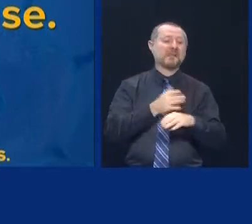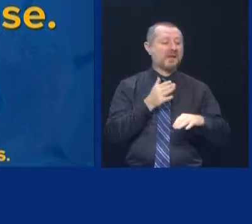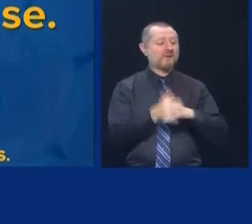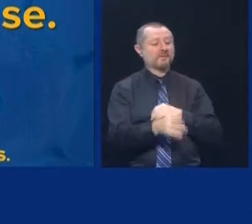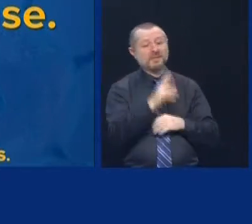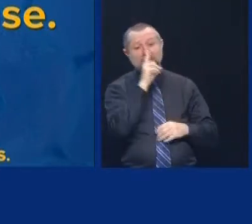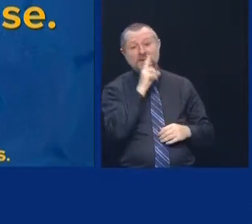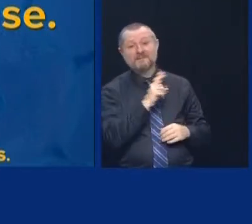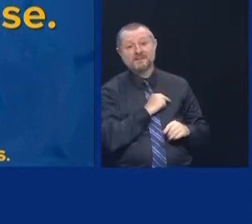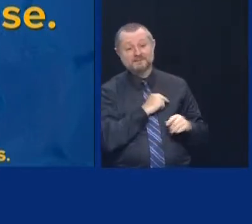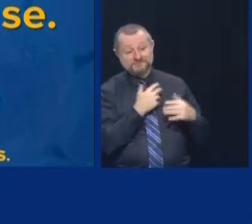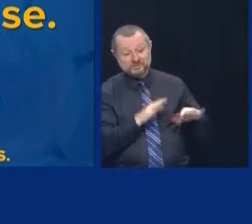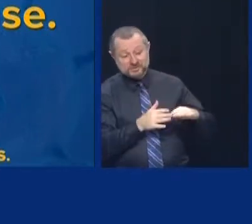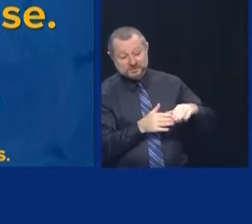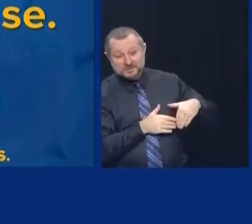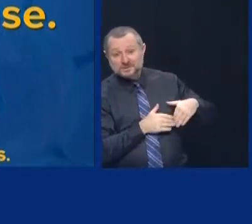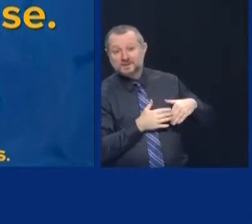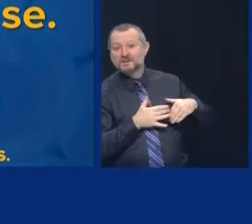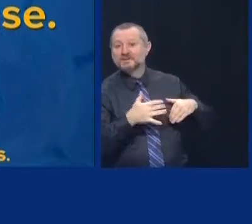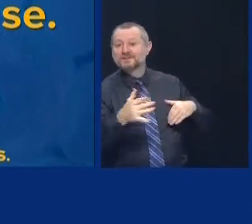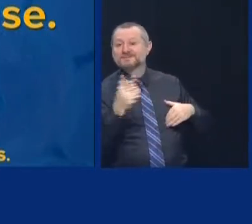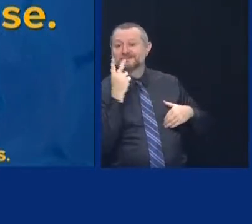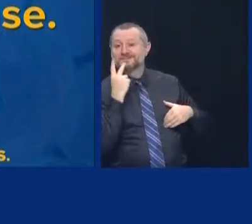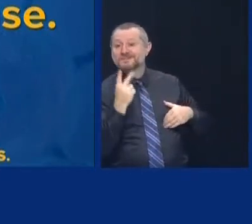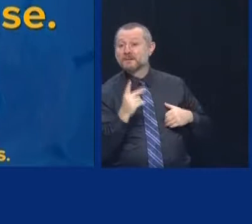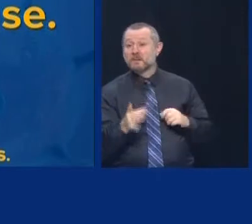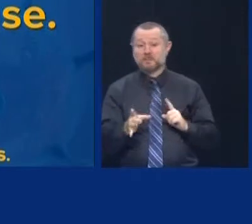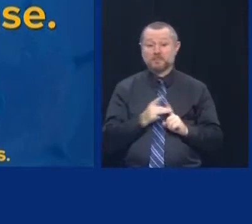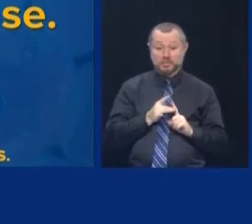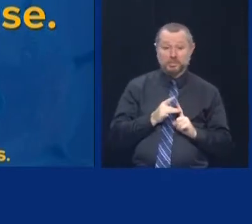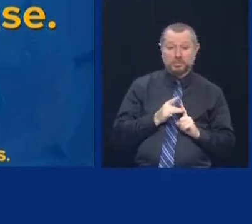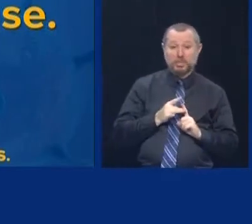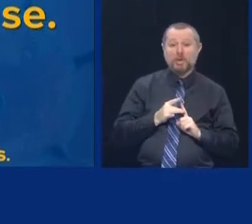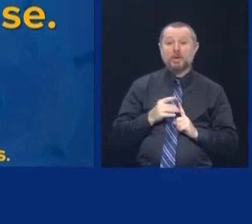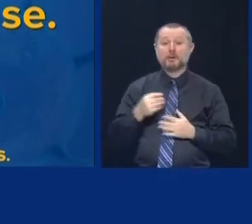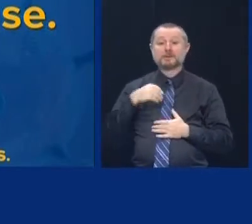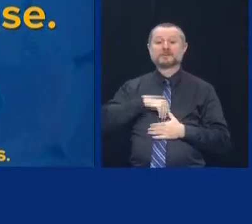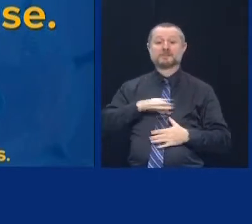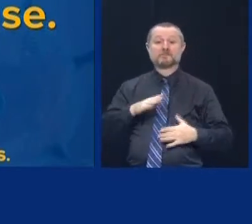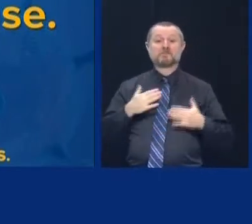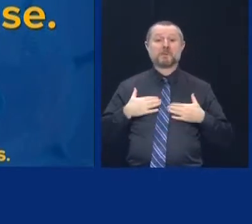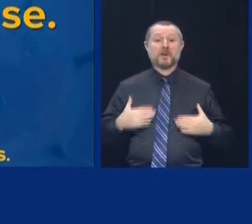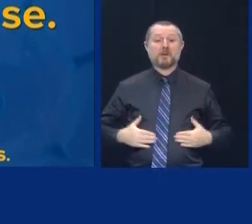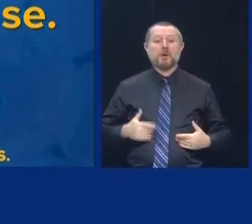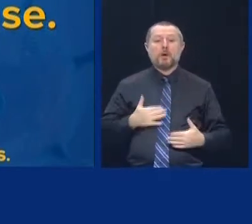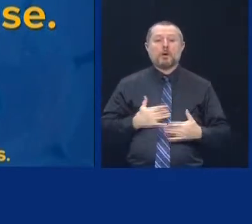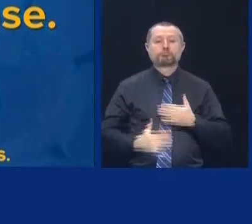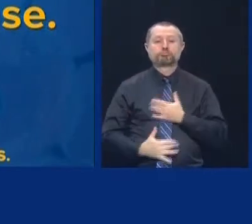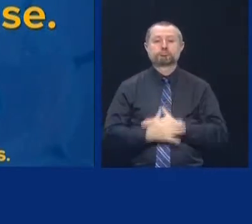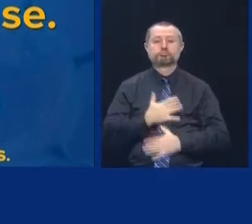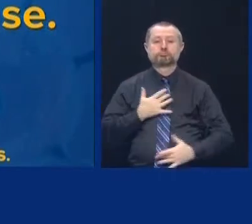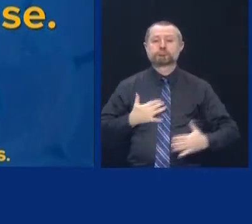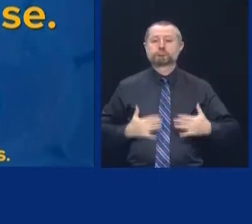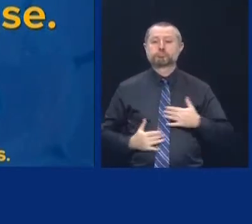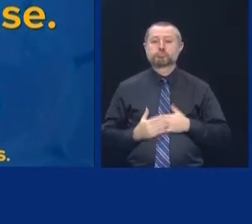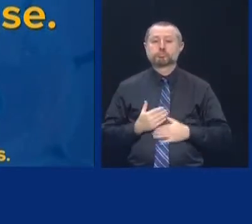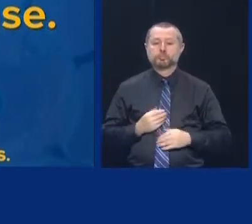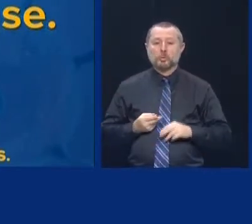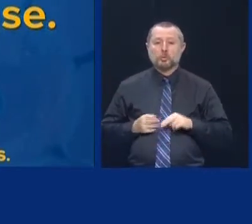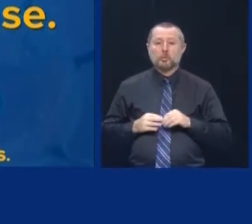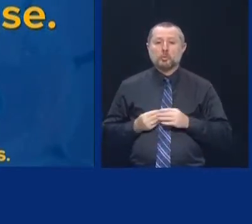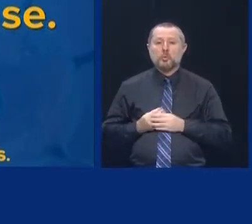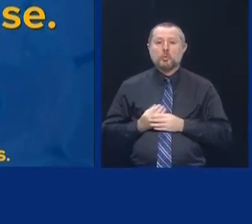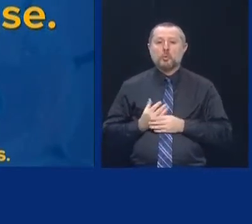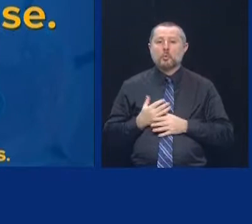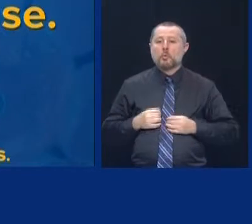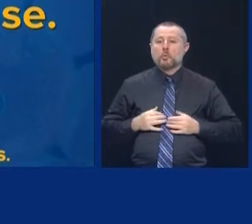Again, you get the virus. There's a period where the virus is growing in your body, and it